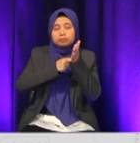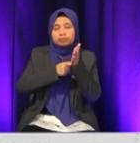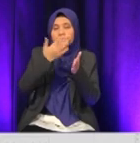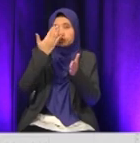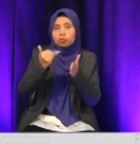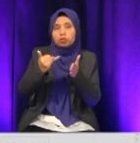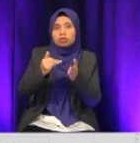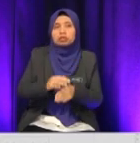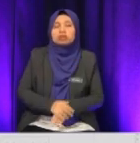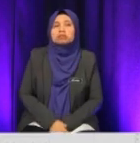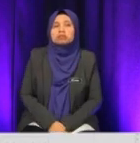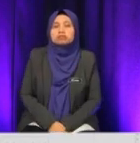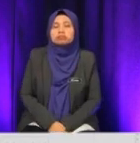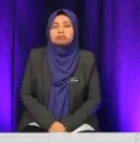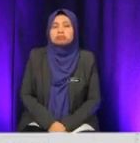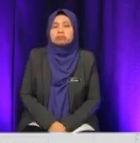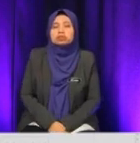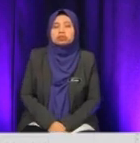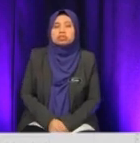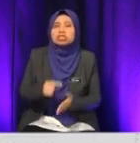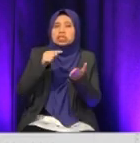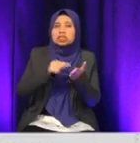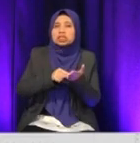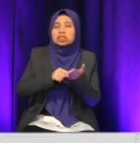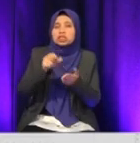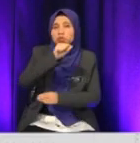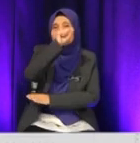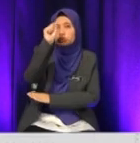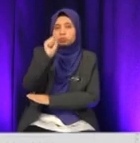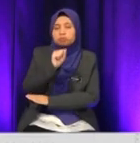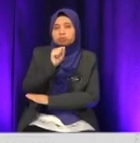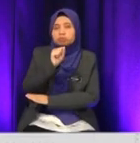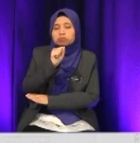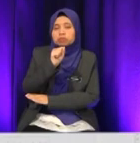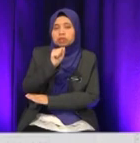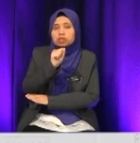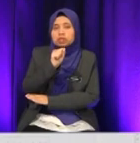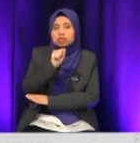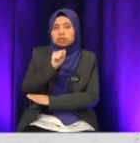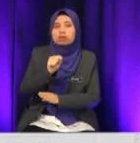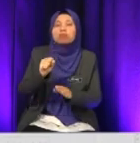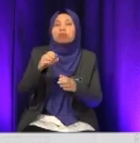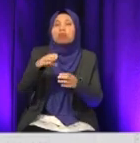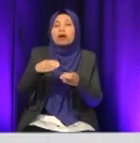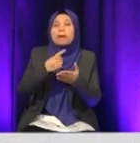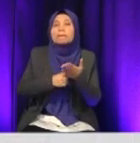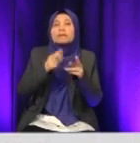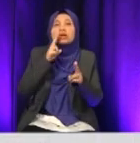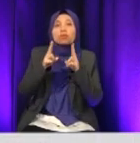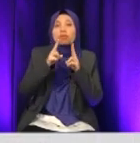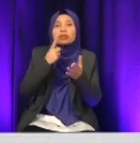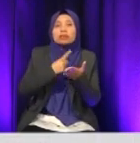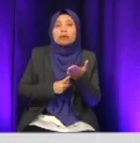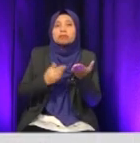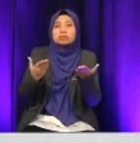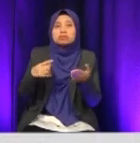this this question actually asking about the purpose or aim of making the announcement. All right. So why